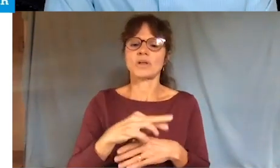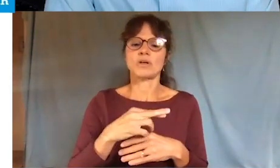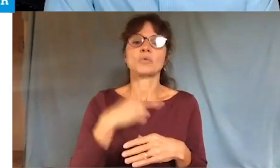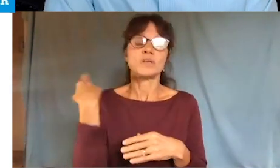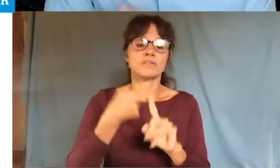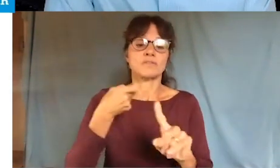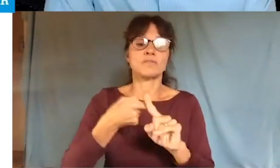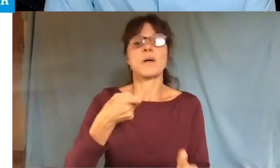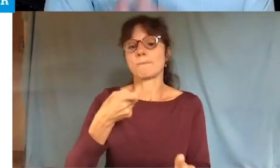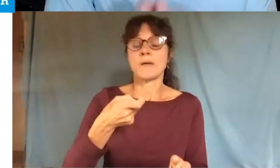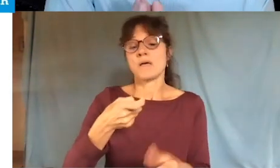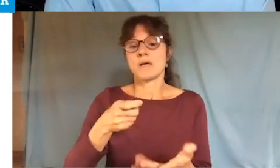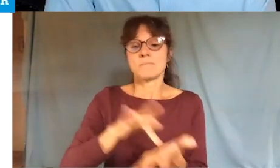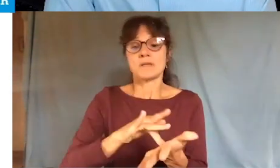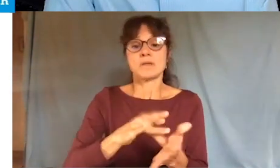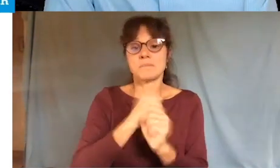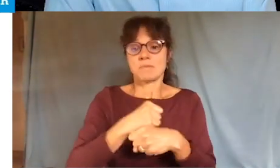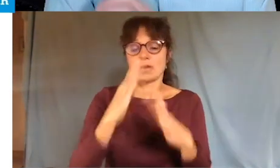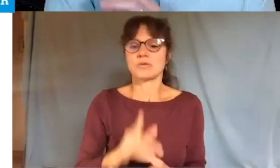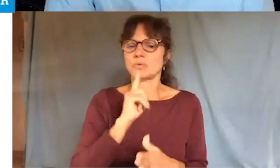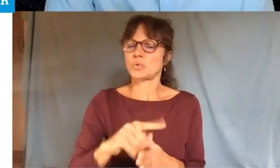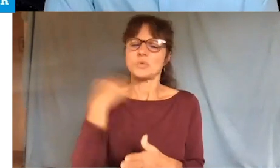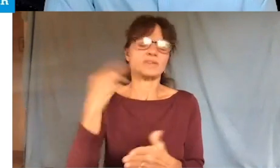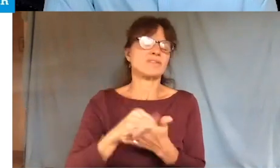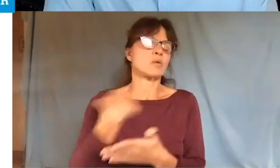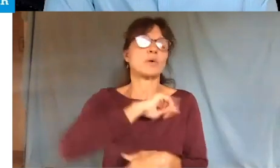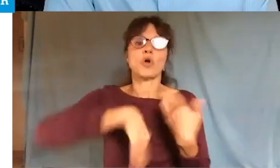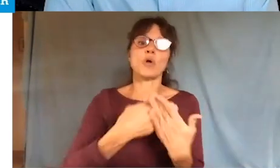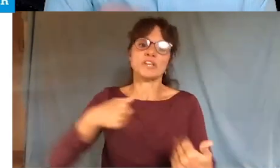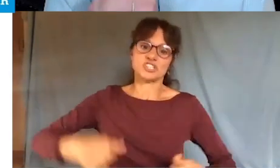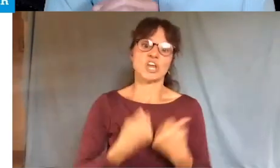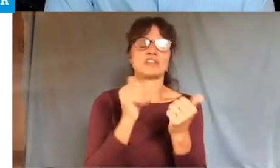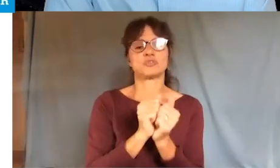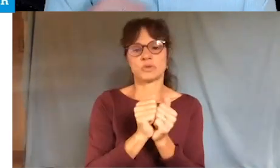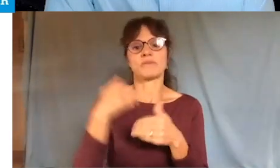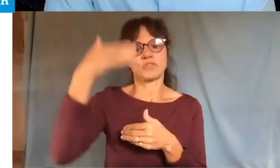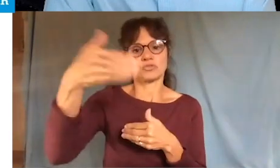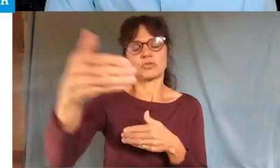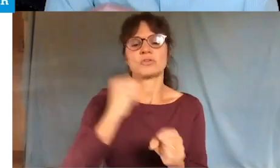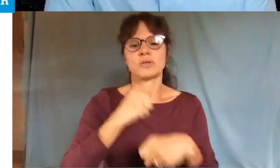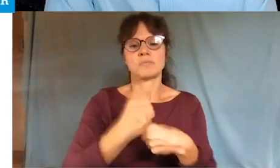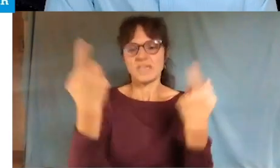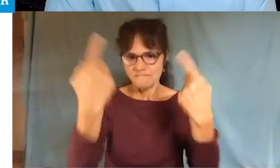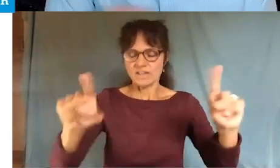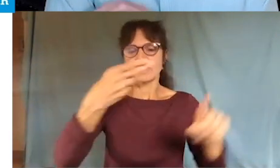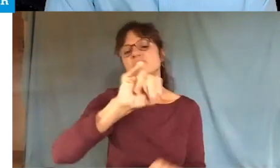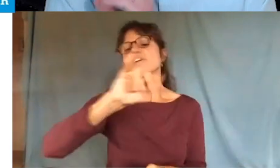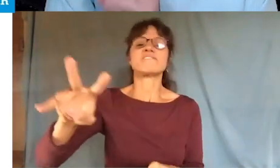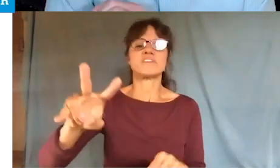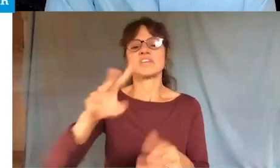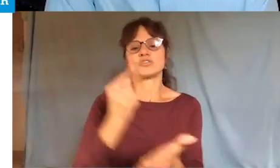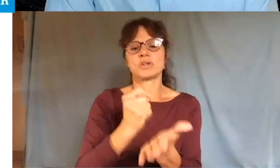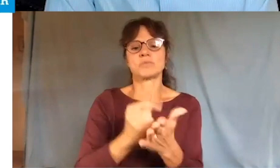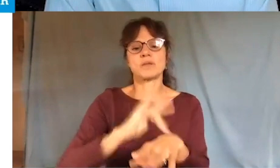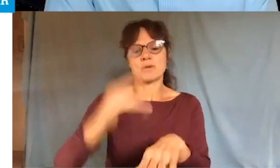we all have to do our part to understand that these are real threats that we are all going to be challenged with in order to make effective HIV treatment available